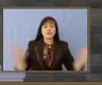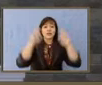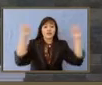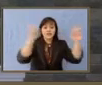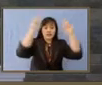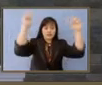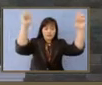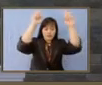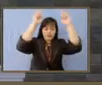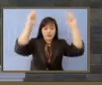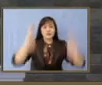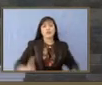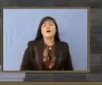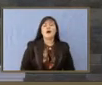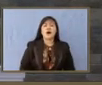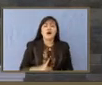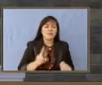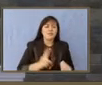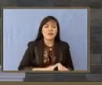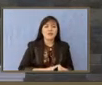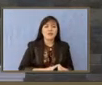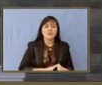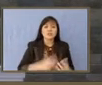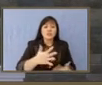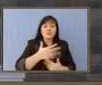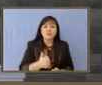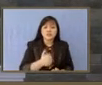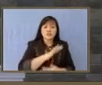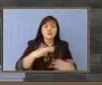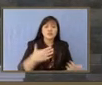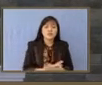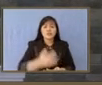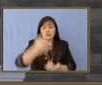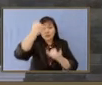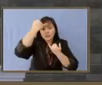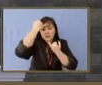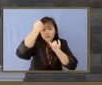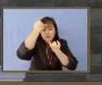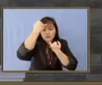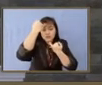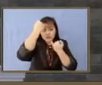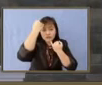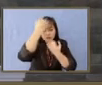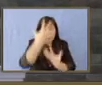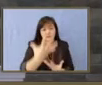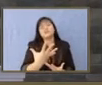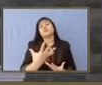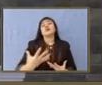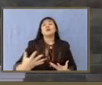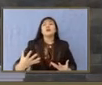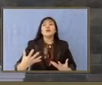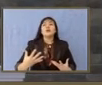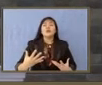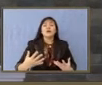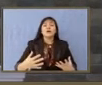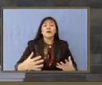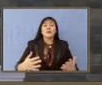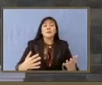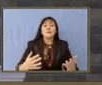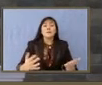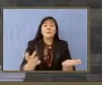informations po na ito, that because this will all help you. And even sa mga teachers, if you're Sunday school teachers, these are all